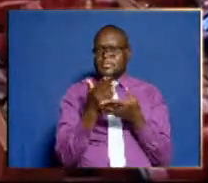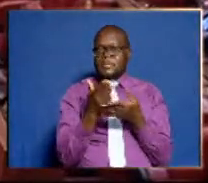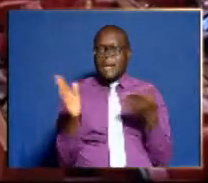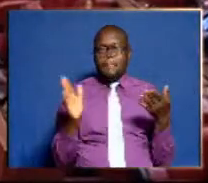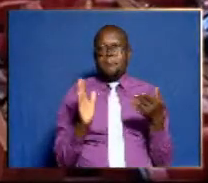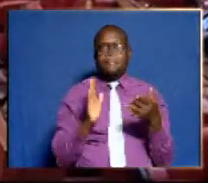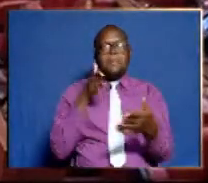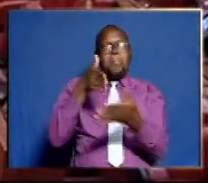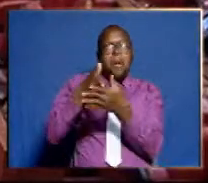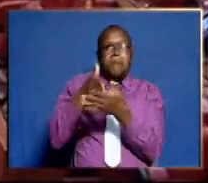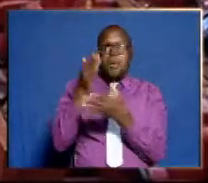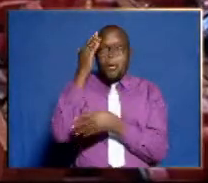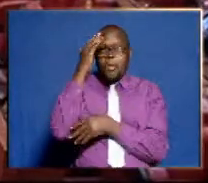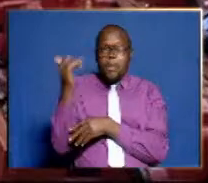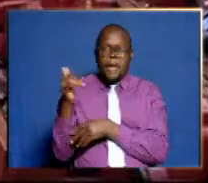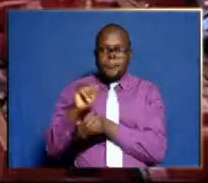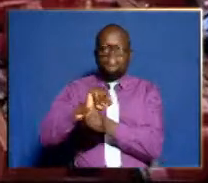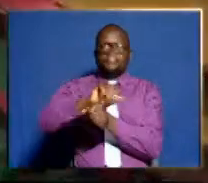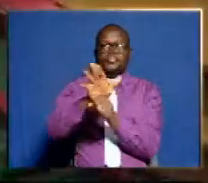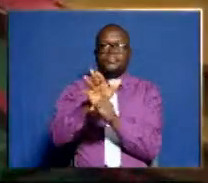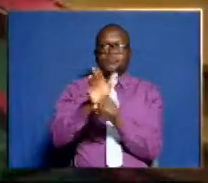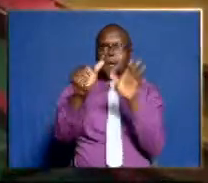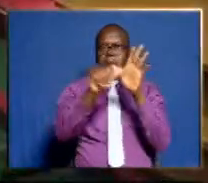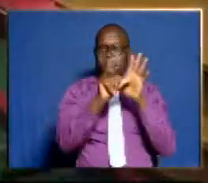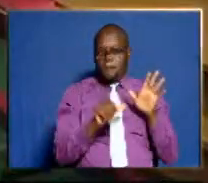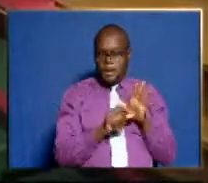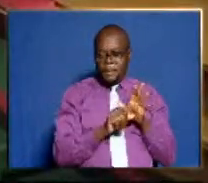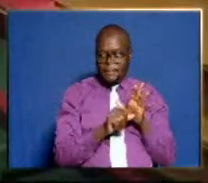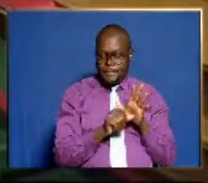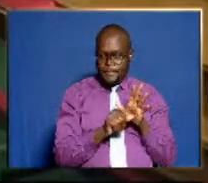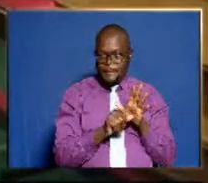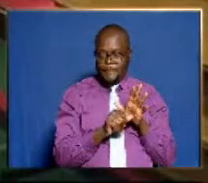disruption caused by the COVID-19 pandemic.